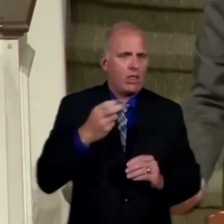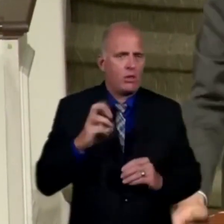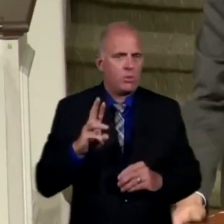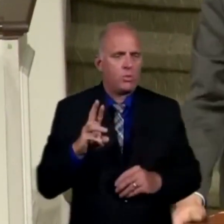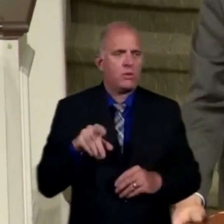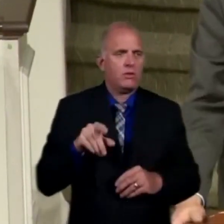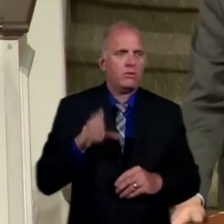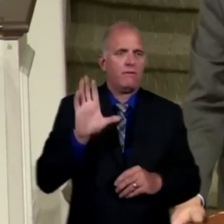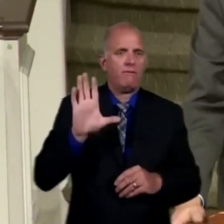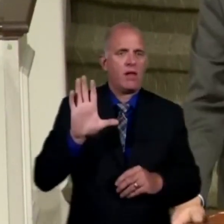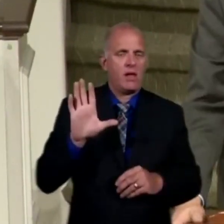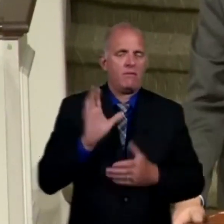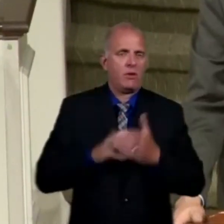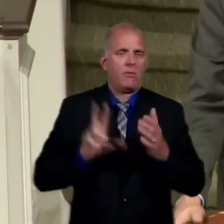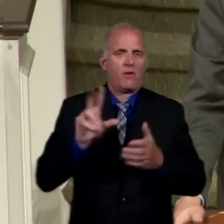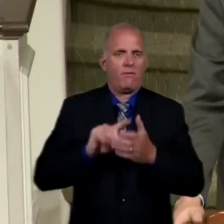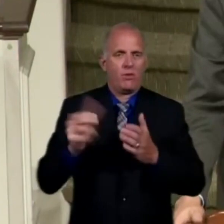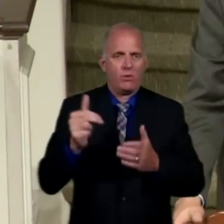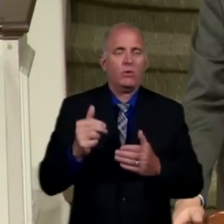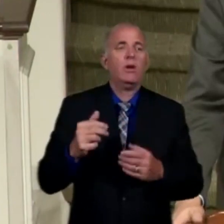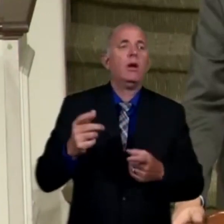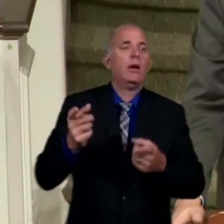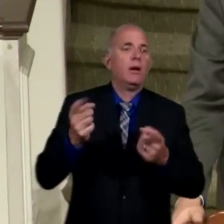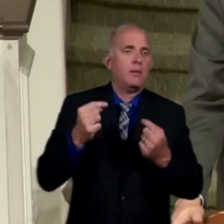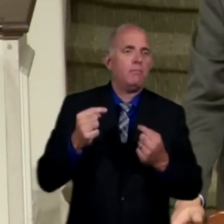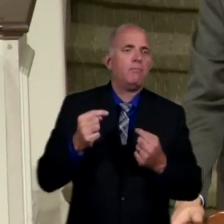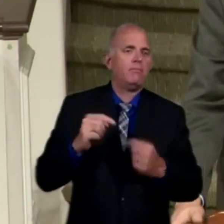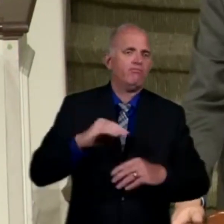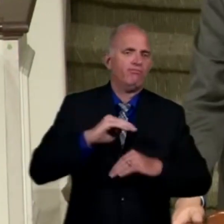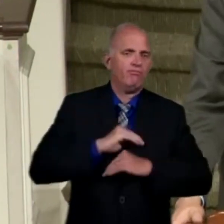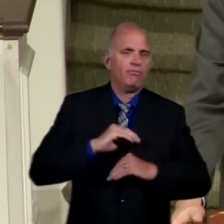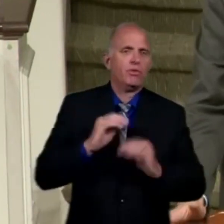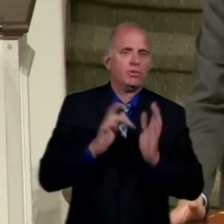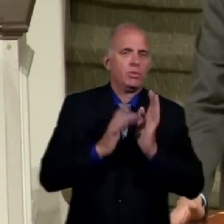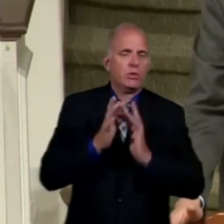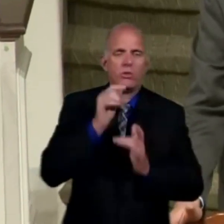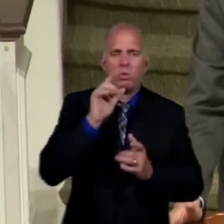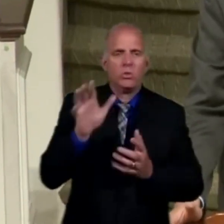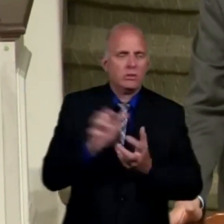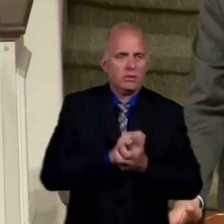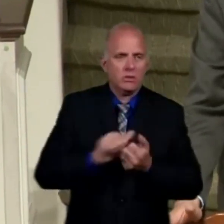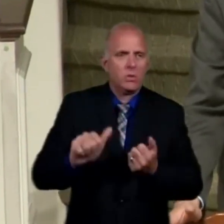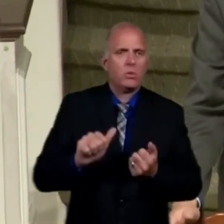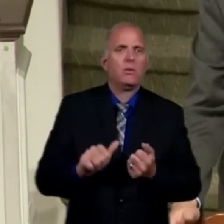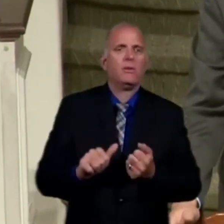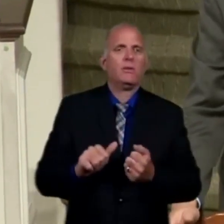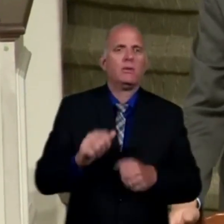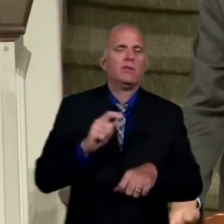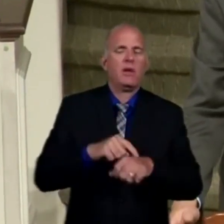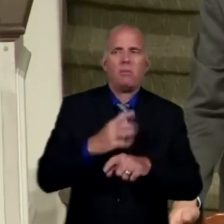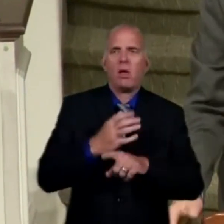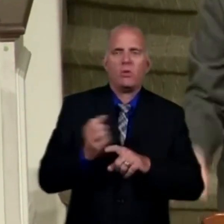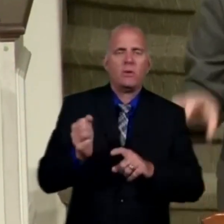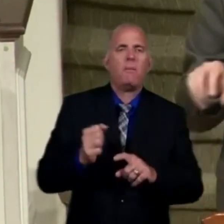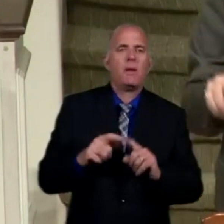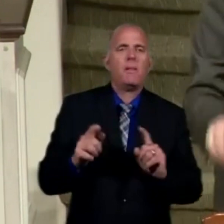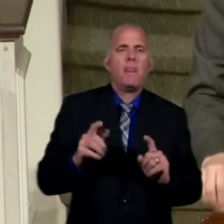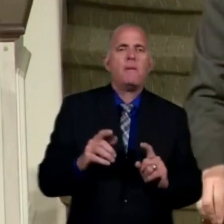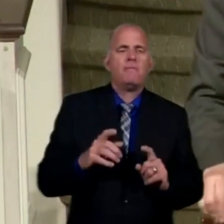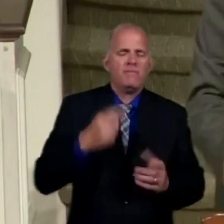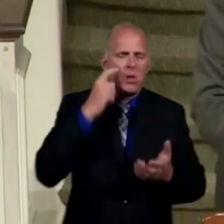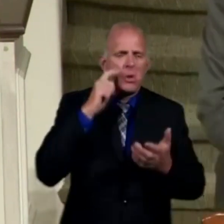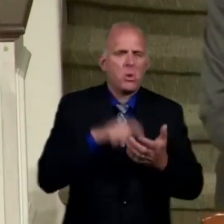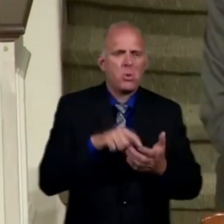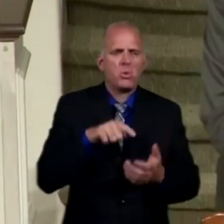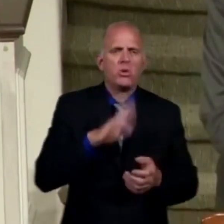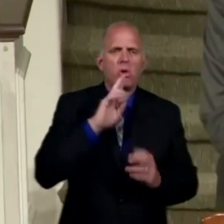not to destroy it. And I want you to look down, if you would please, for sake of time, you can see that He's going to talk about the